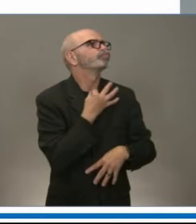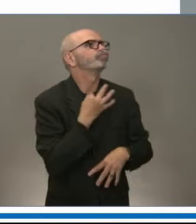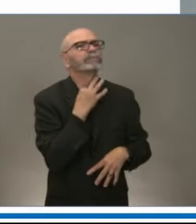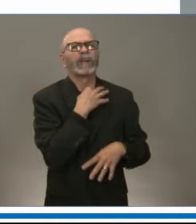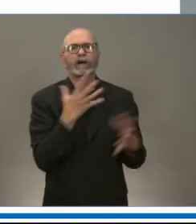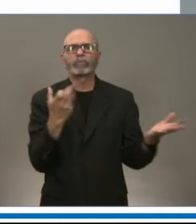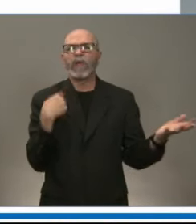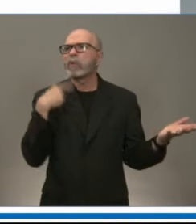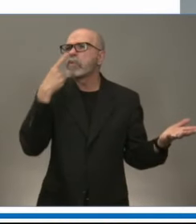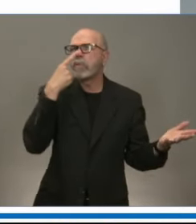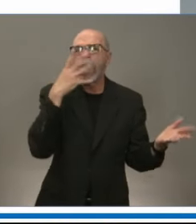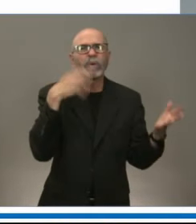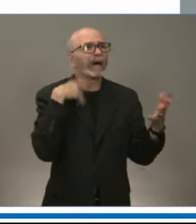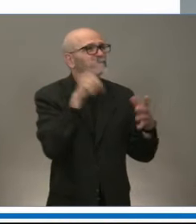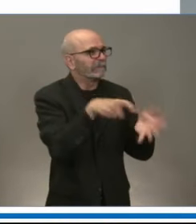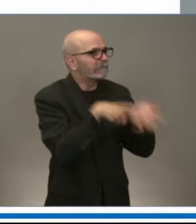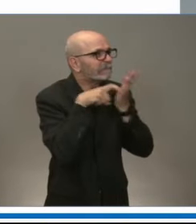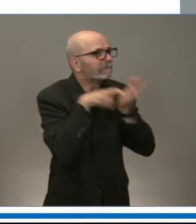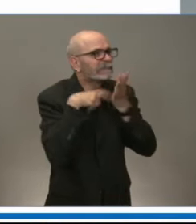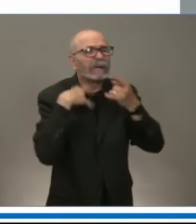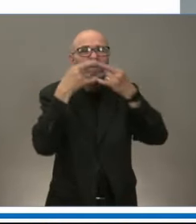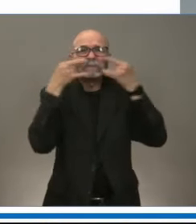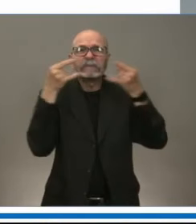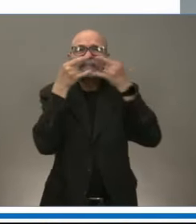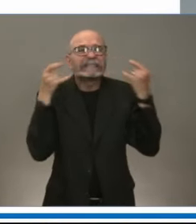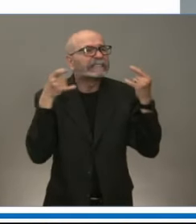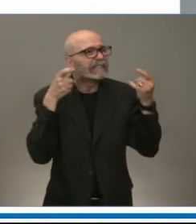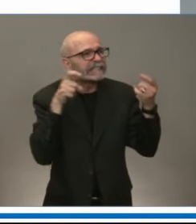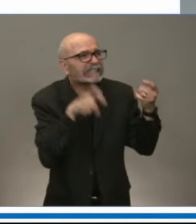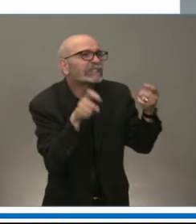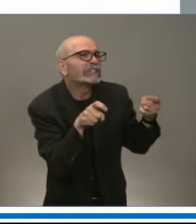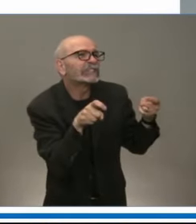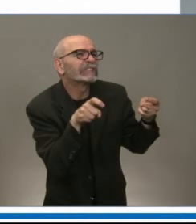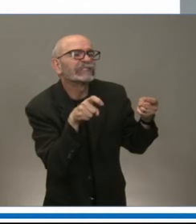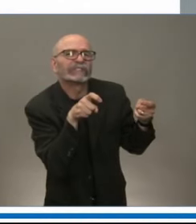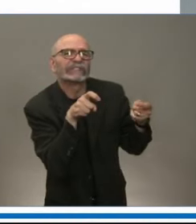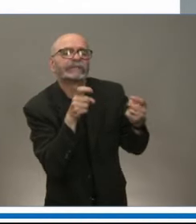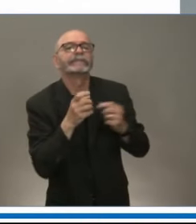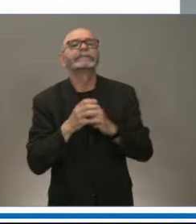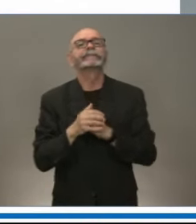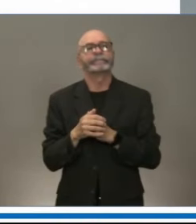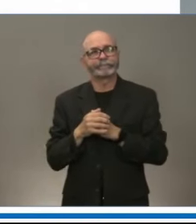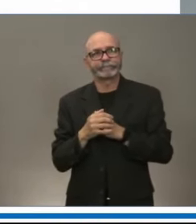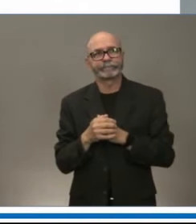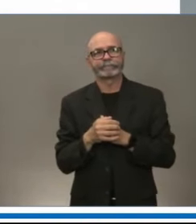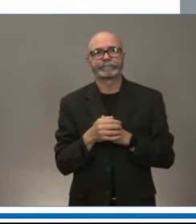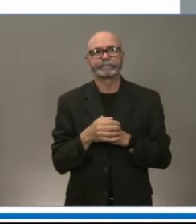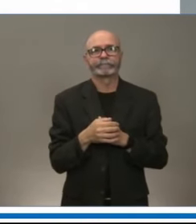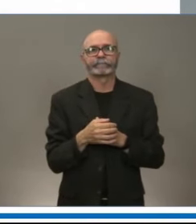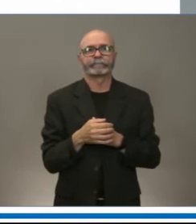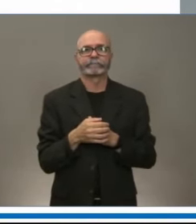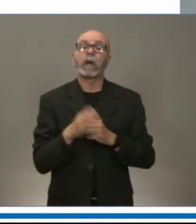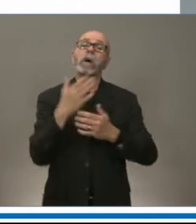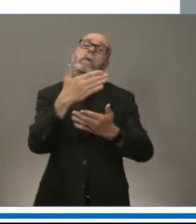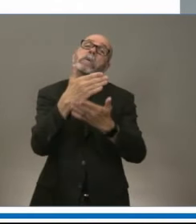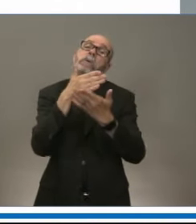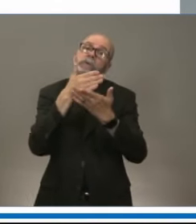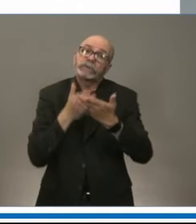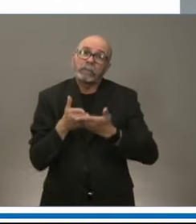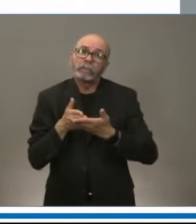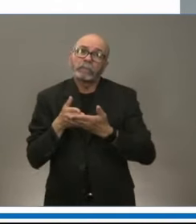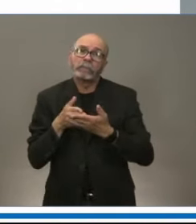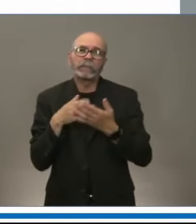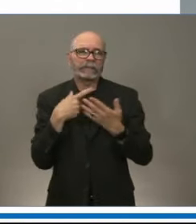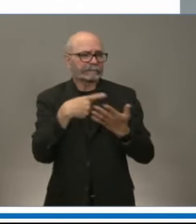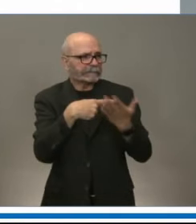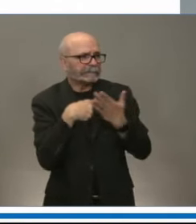just like to take a moment to speak to those. As I said yesterday, there's some growing evidence around potentially the